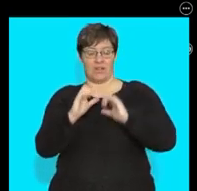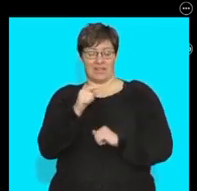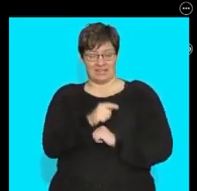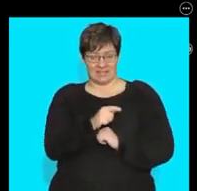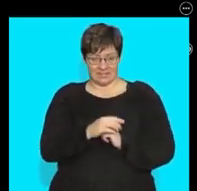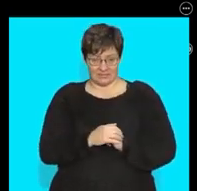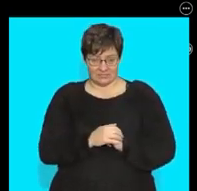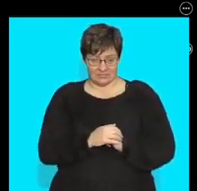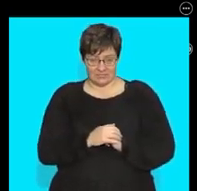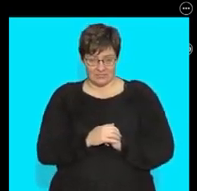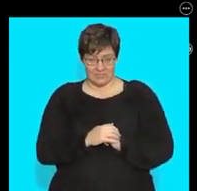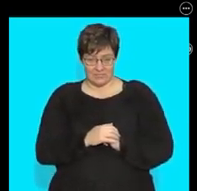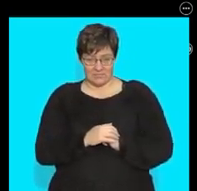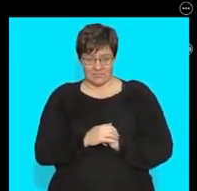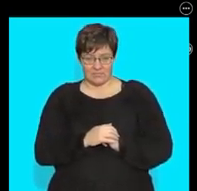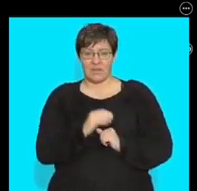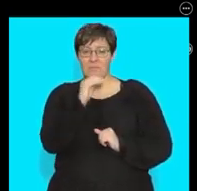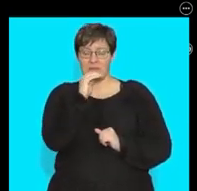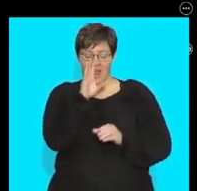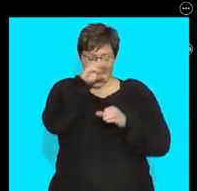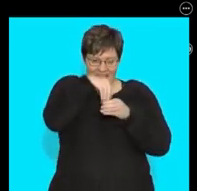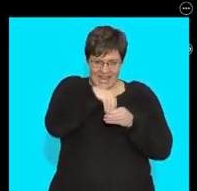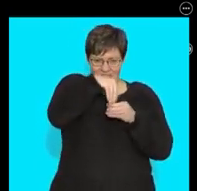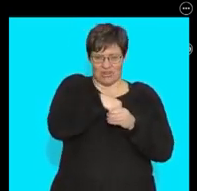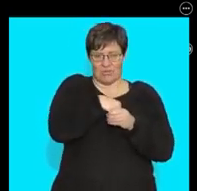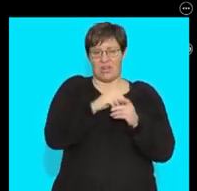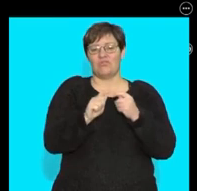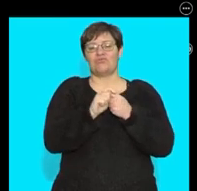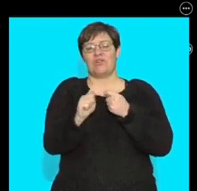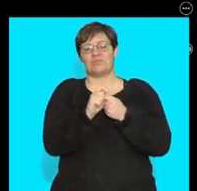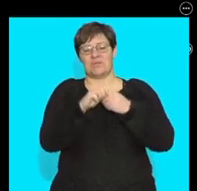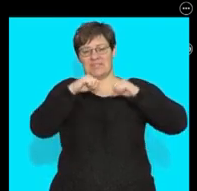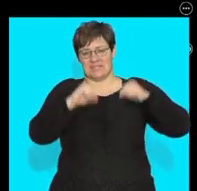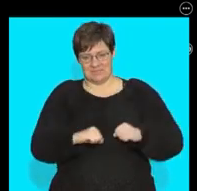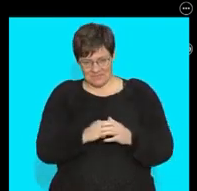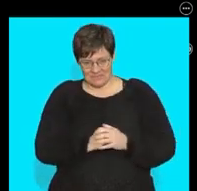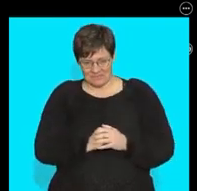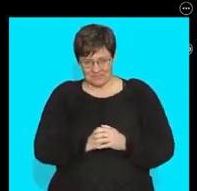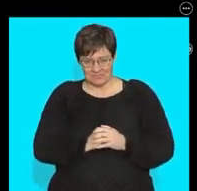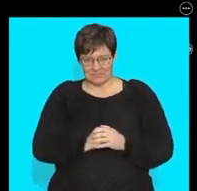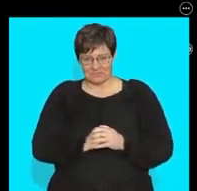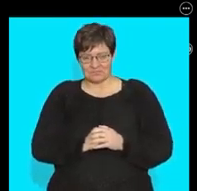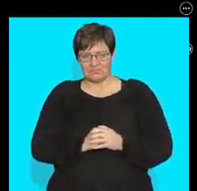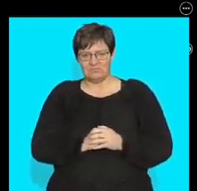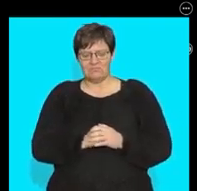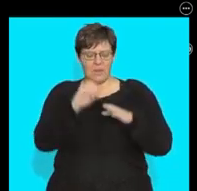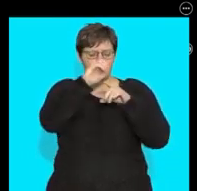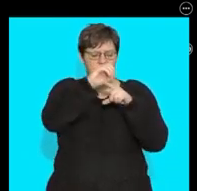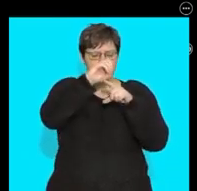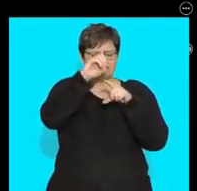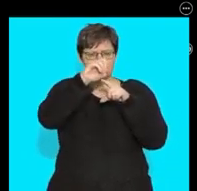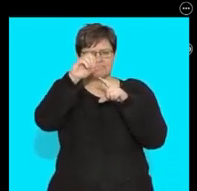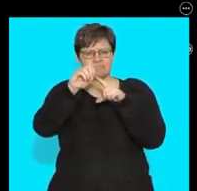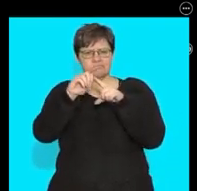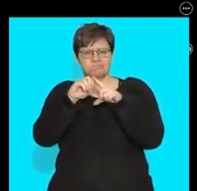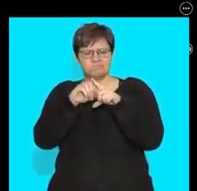to know is it is an internal transport system. Now, what are those little dots? I'm